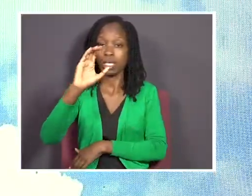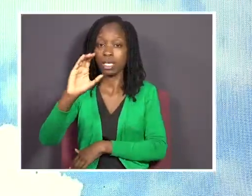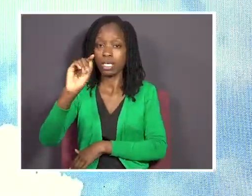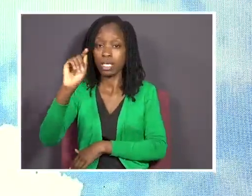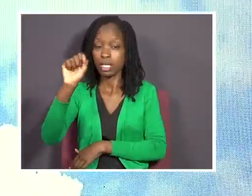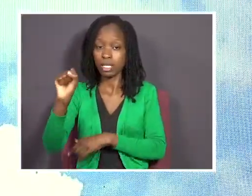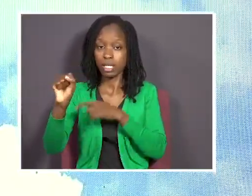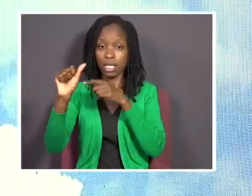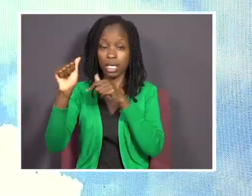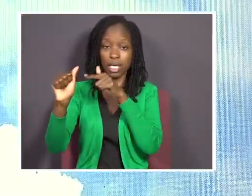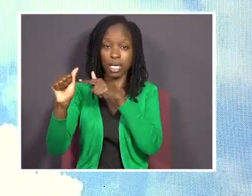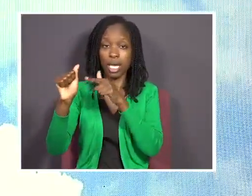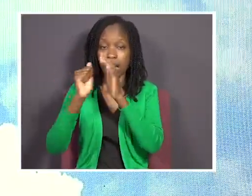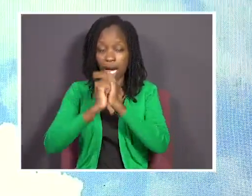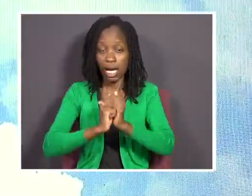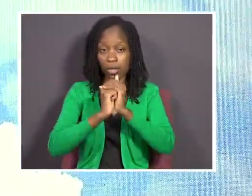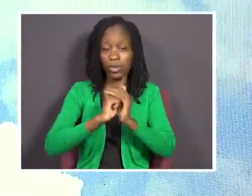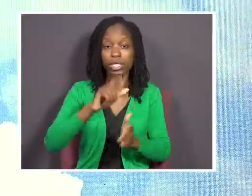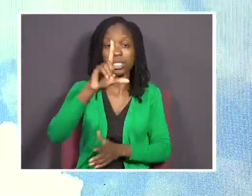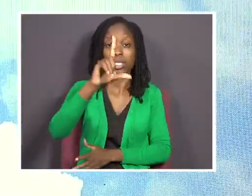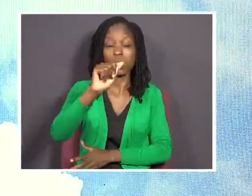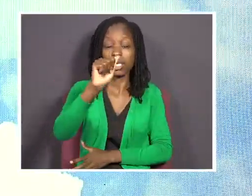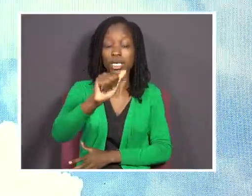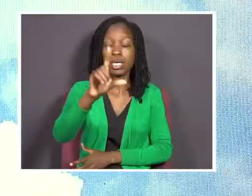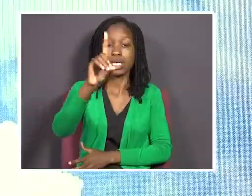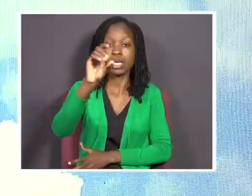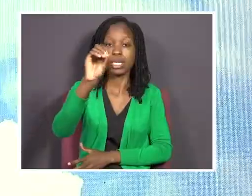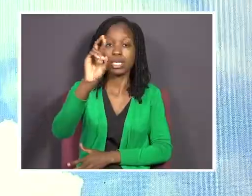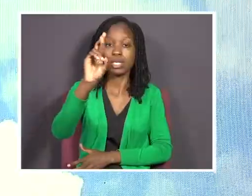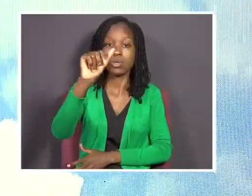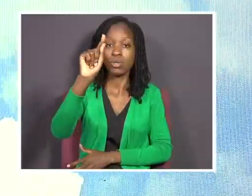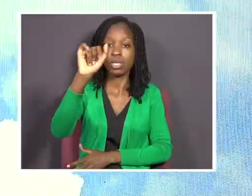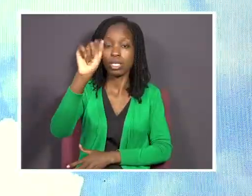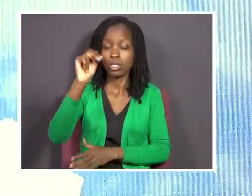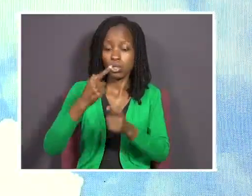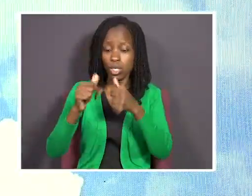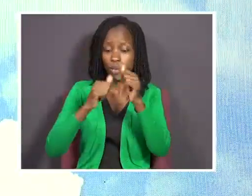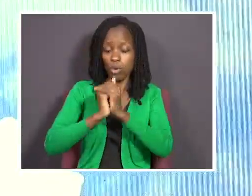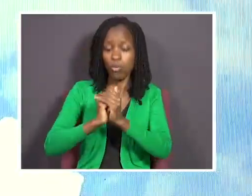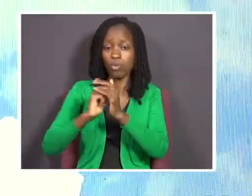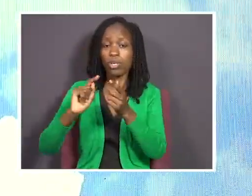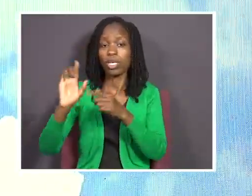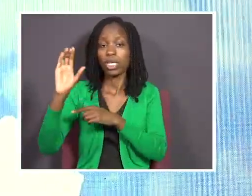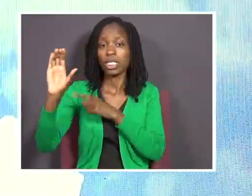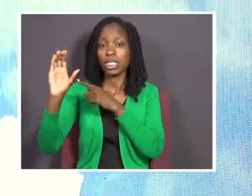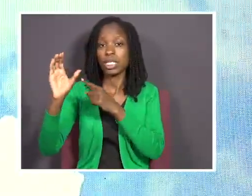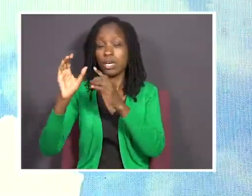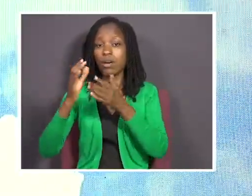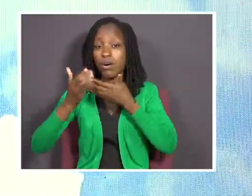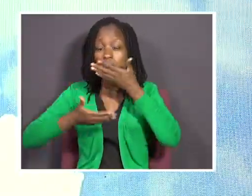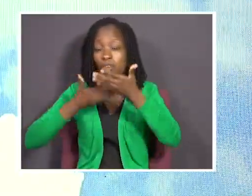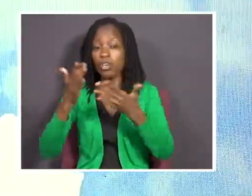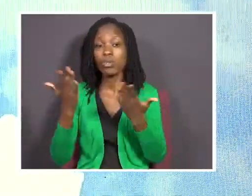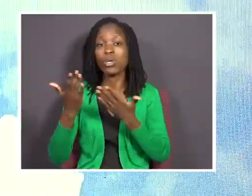stands for adoration, where we will be talking about worship. C stands for confession, where you